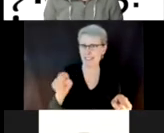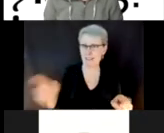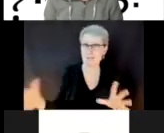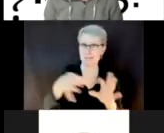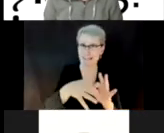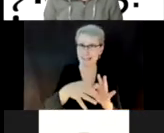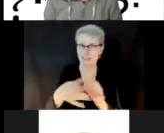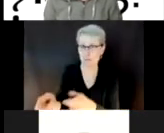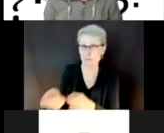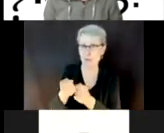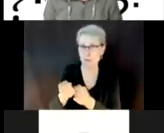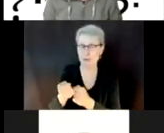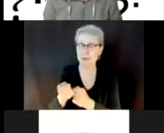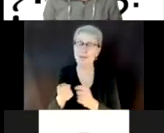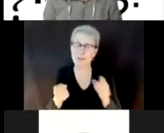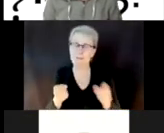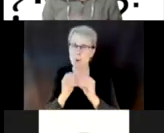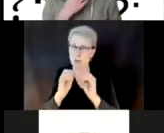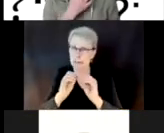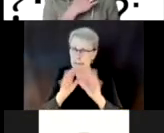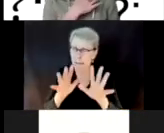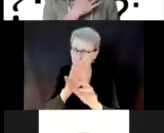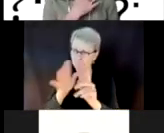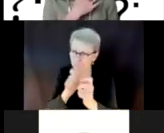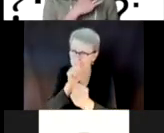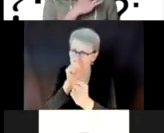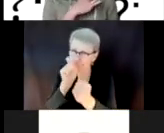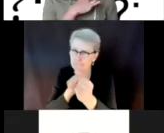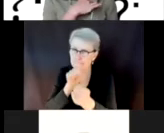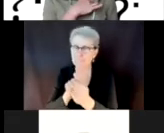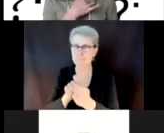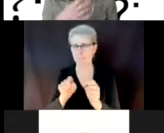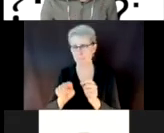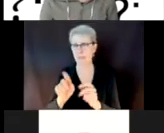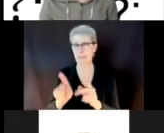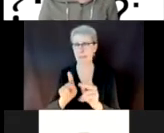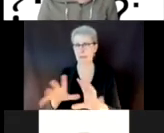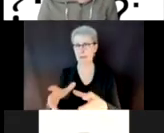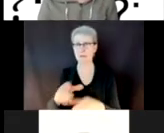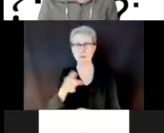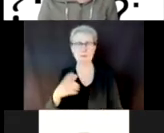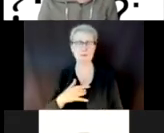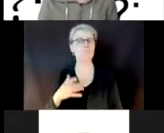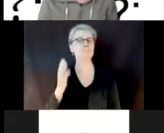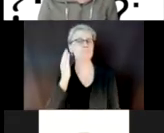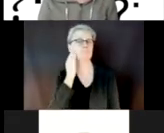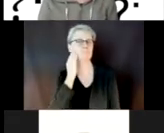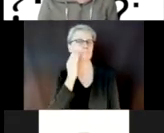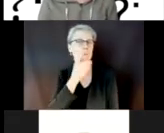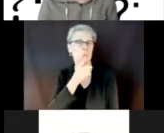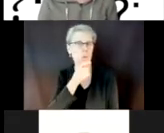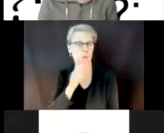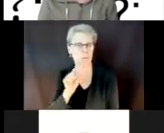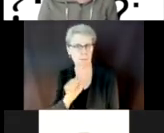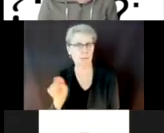really particular about a person so that you feel like you know who you're reaching and